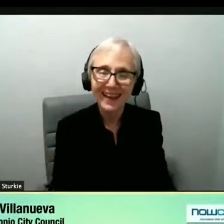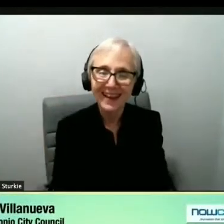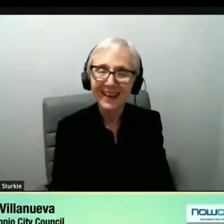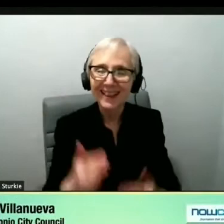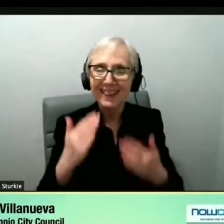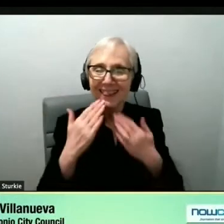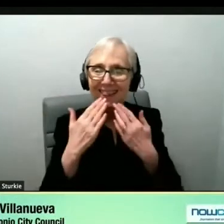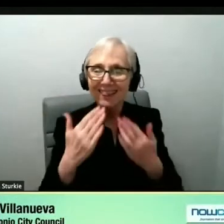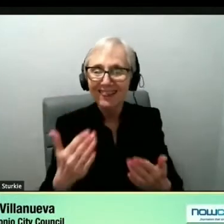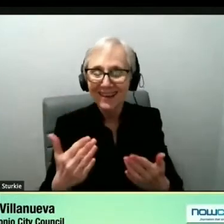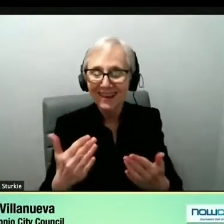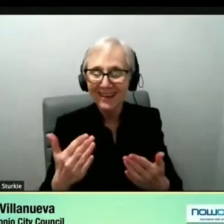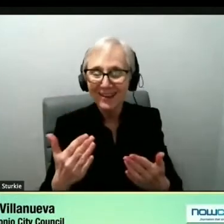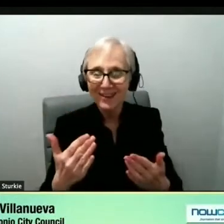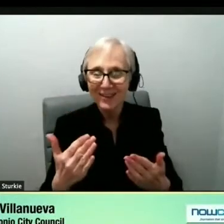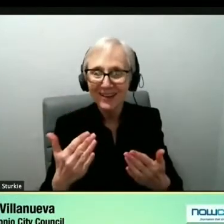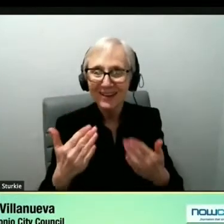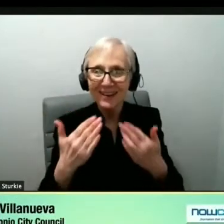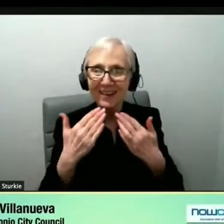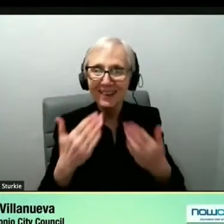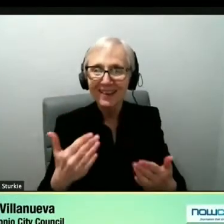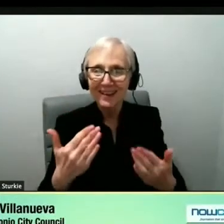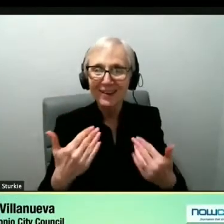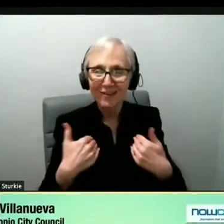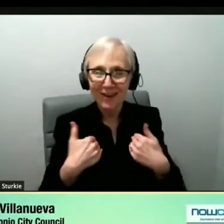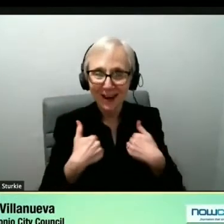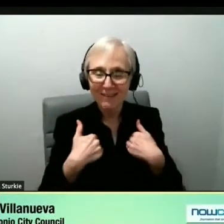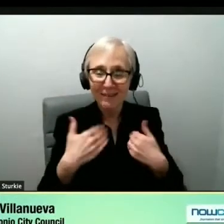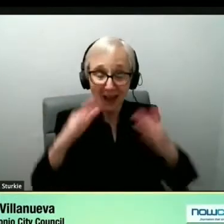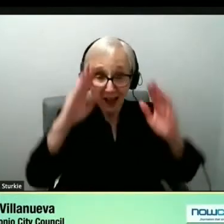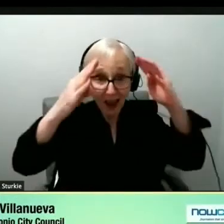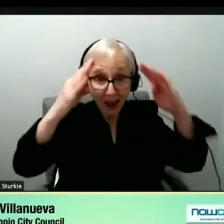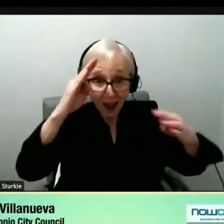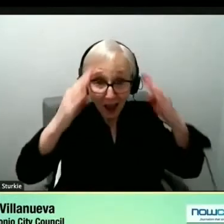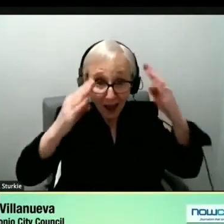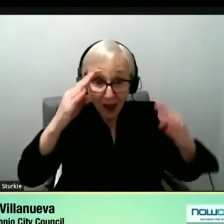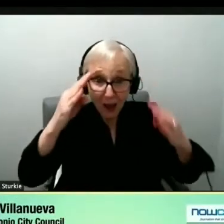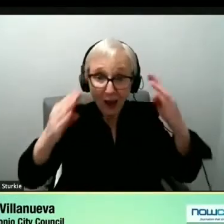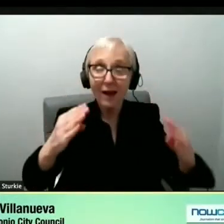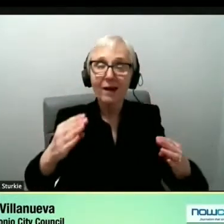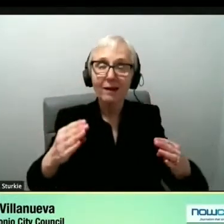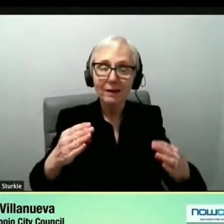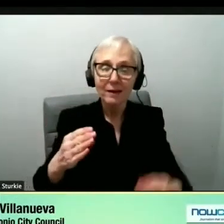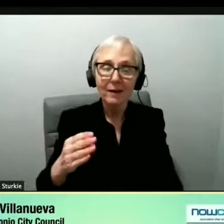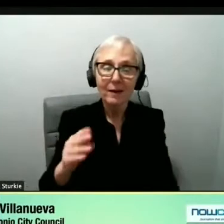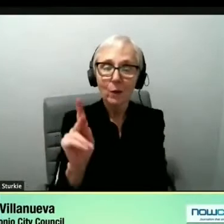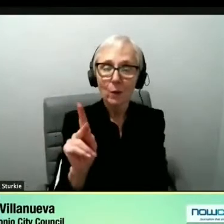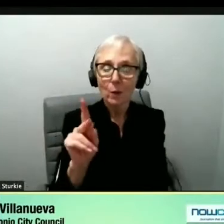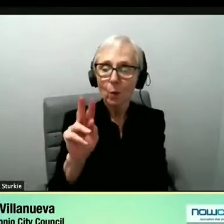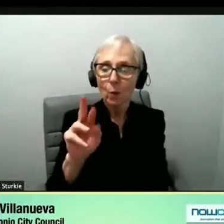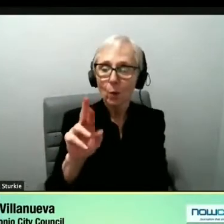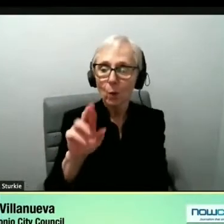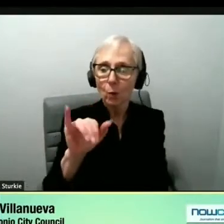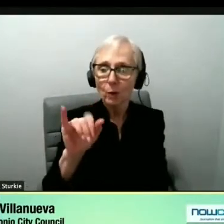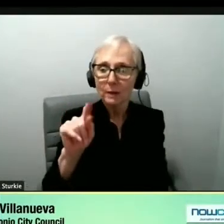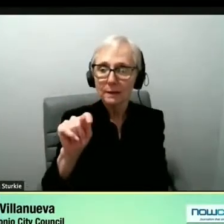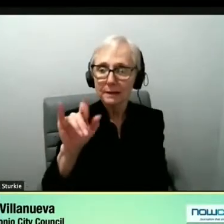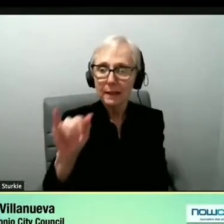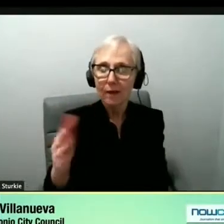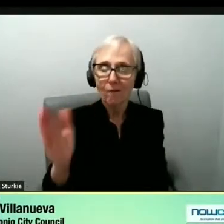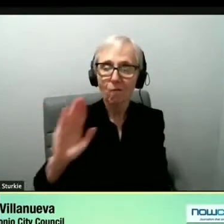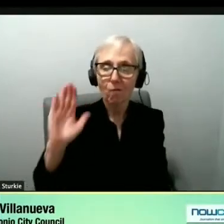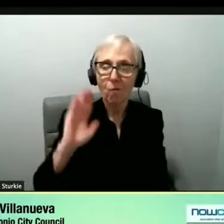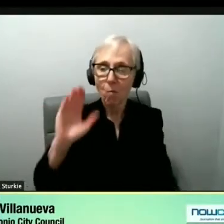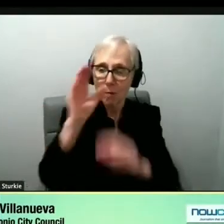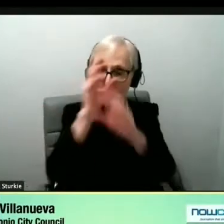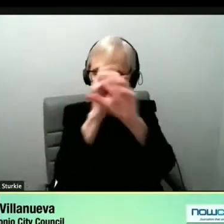Thank you. And thank you for having me. Hello, everyone. My name is Christy Villanueva, former president of the West San Antonio Chamber.